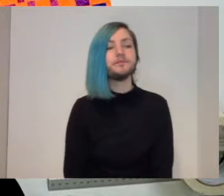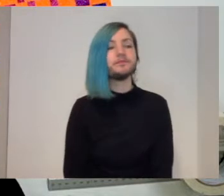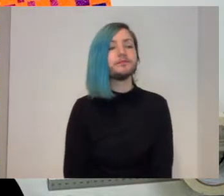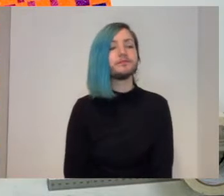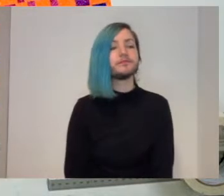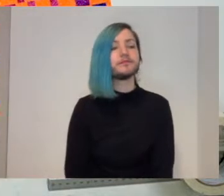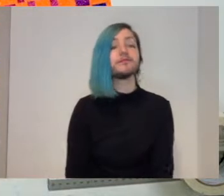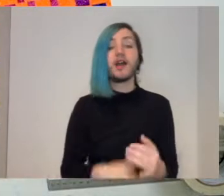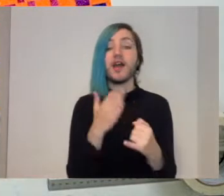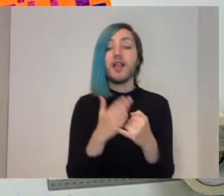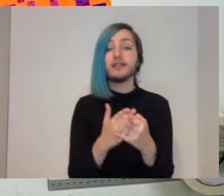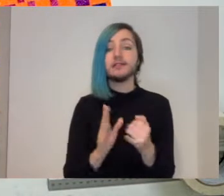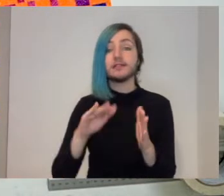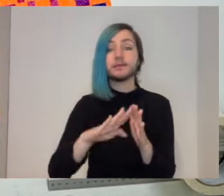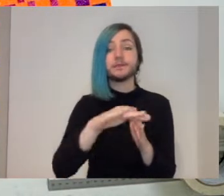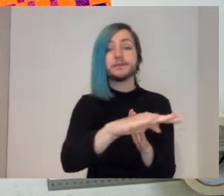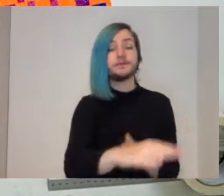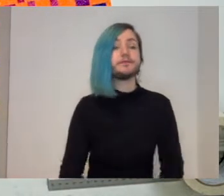So this is the last one.